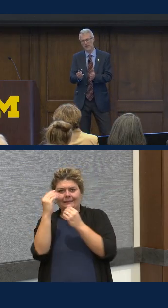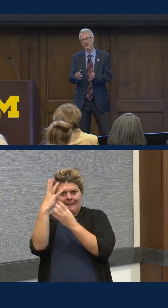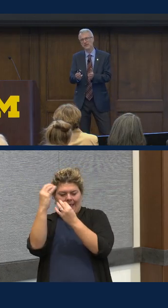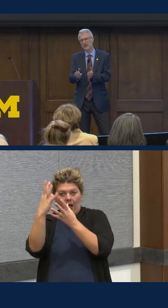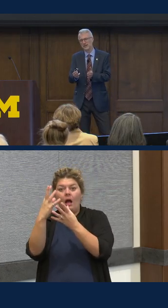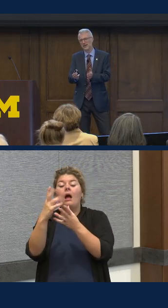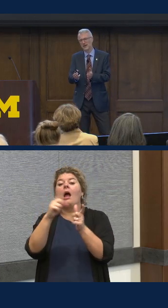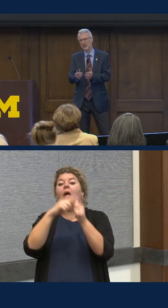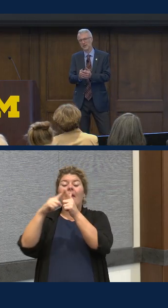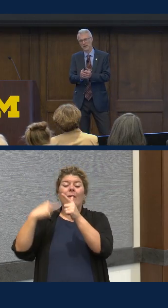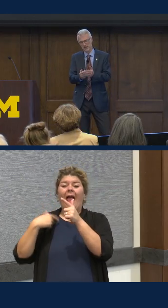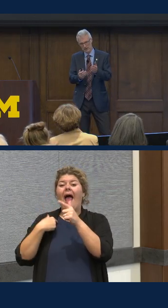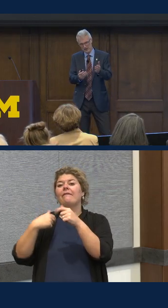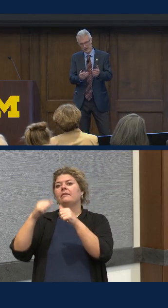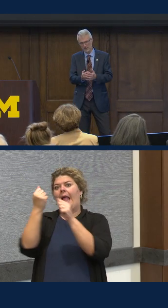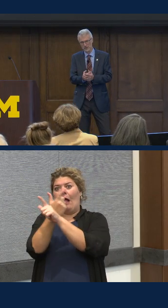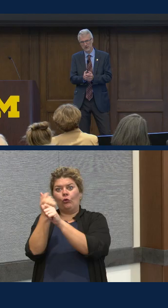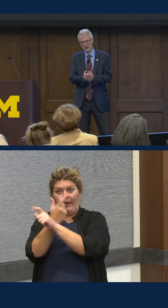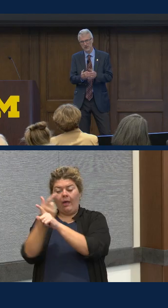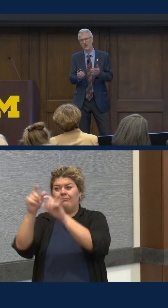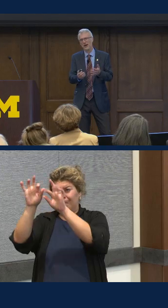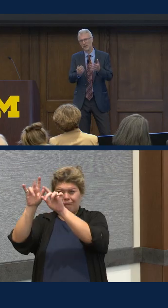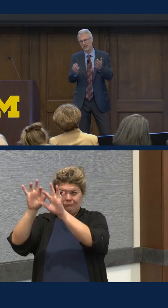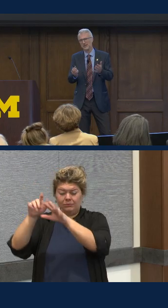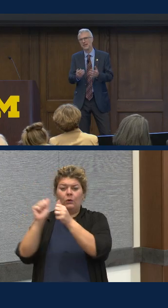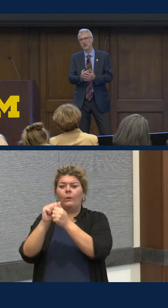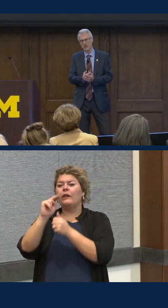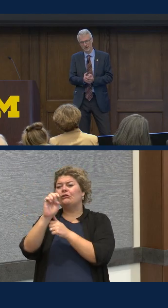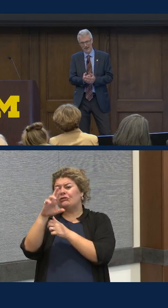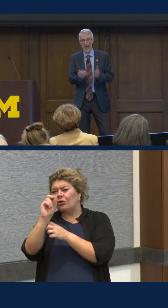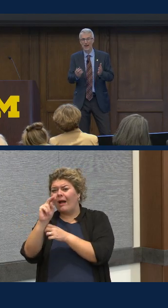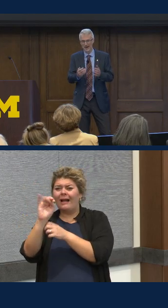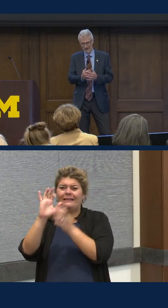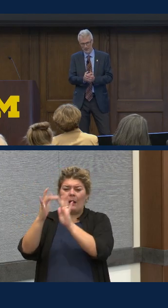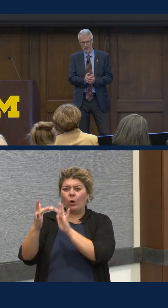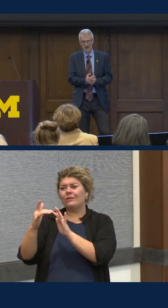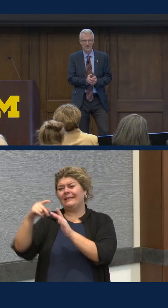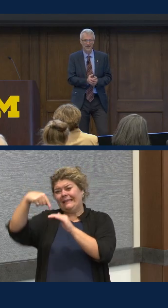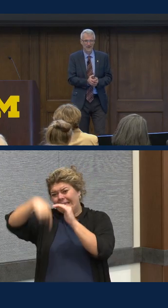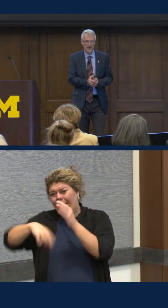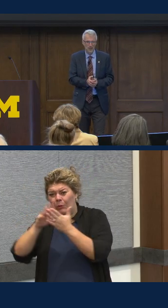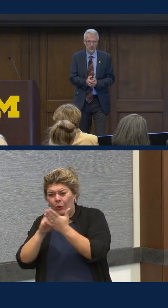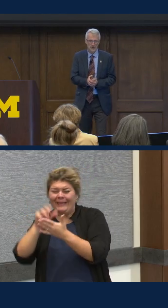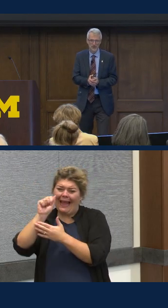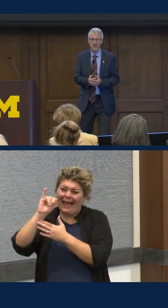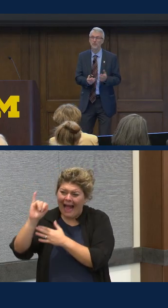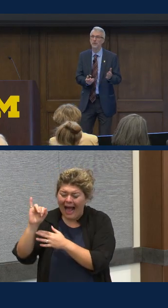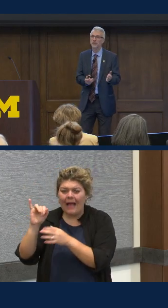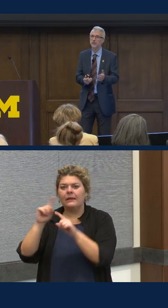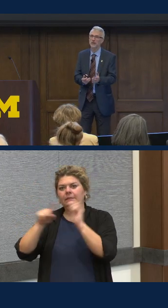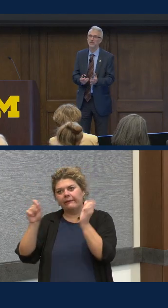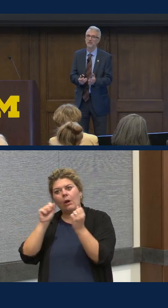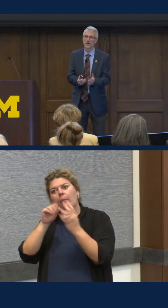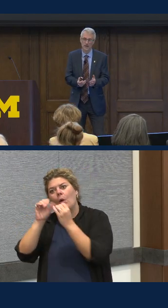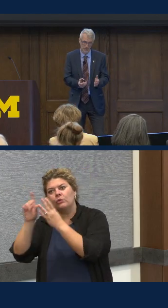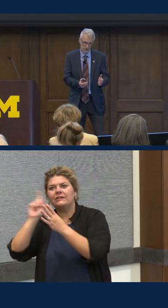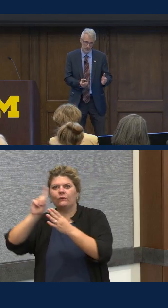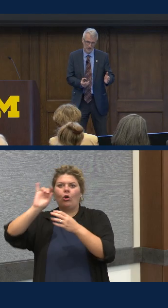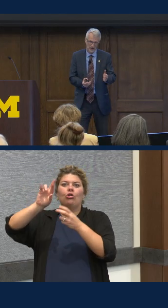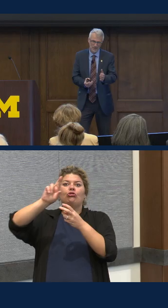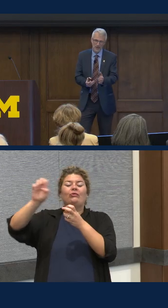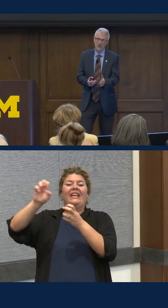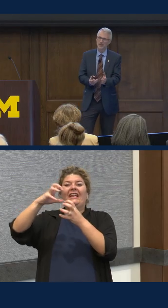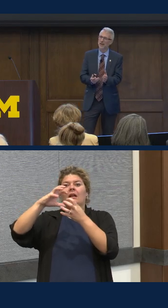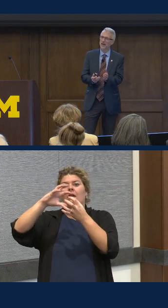sophisticated image reconstruction algorithm that includes convolutional neural networks, or deep learning, AI if you want, approaches to produce reconstructed